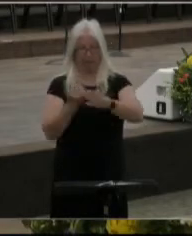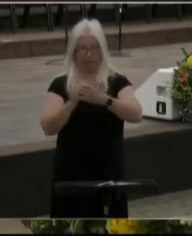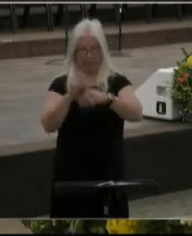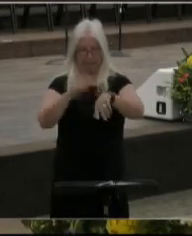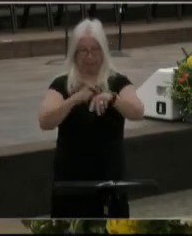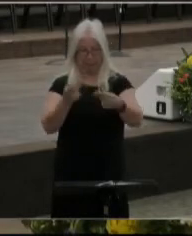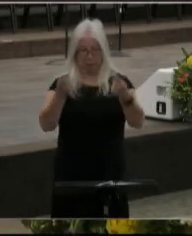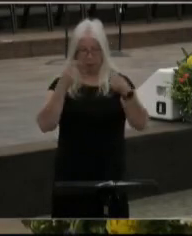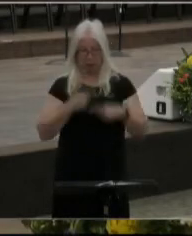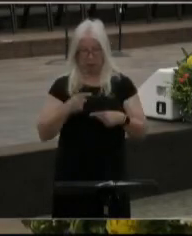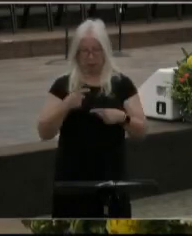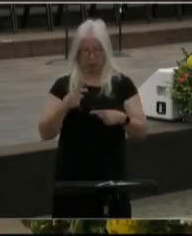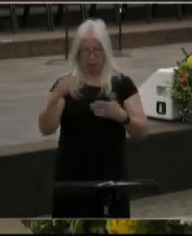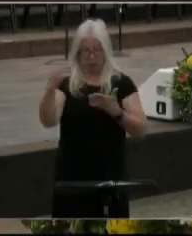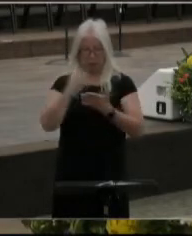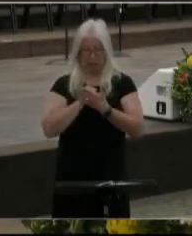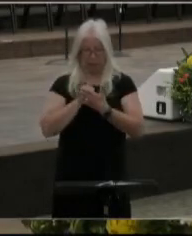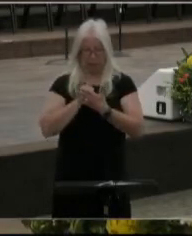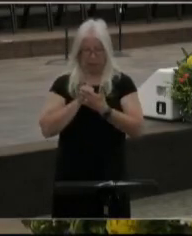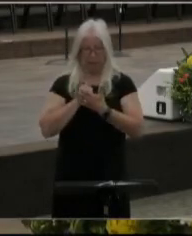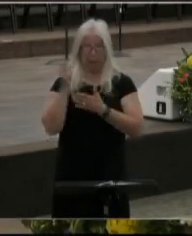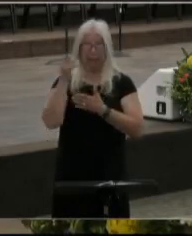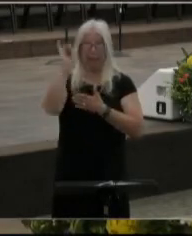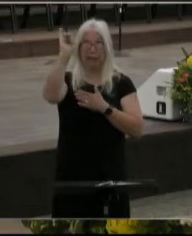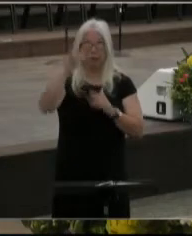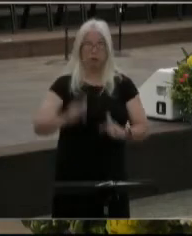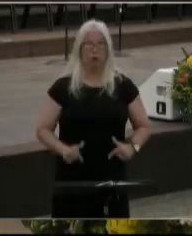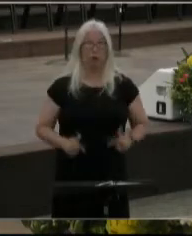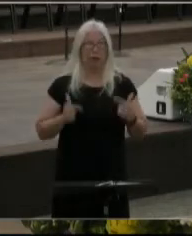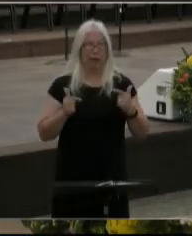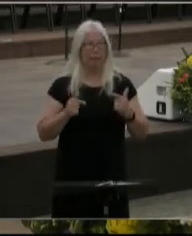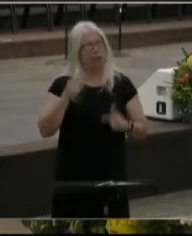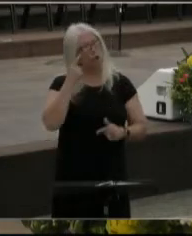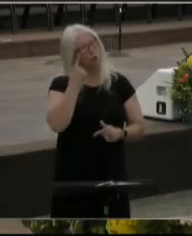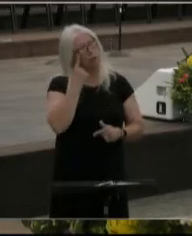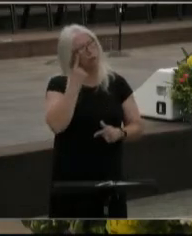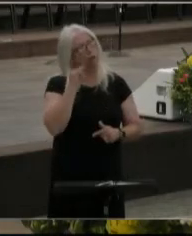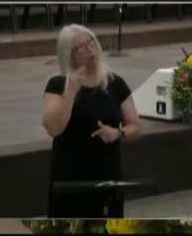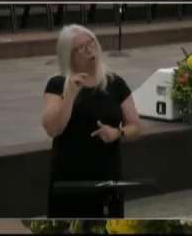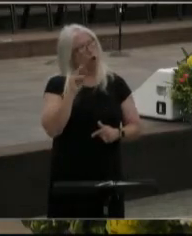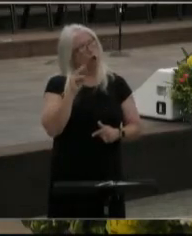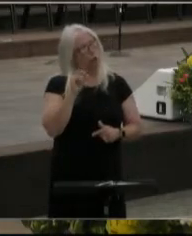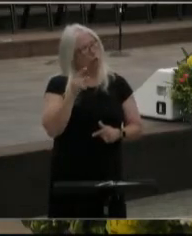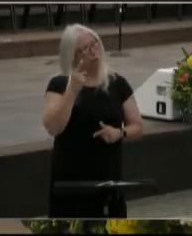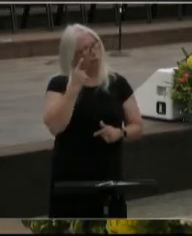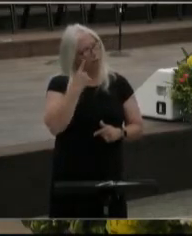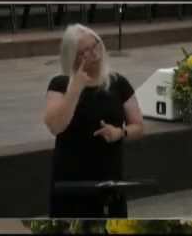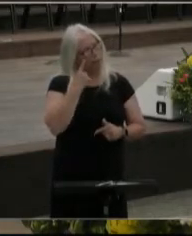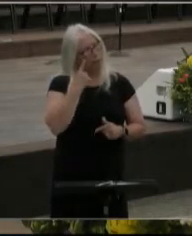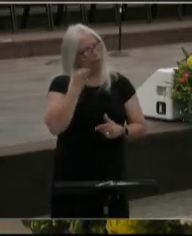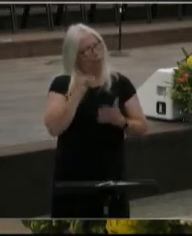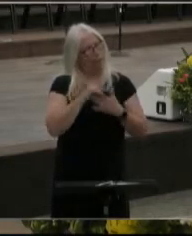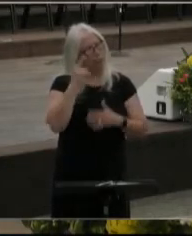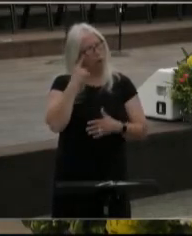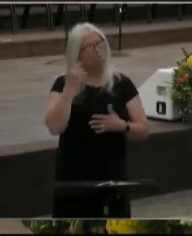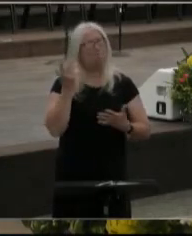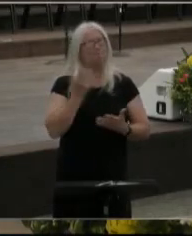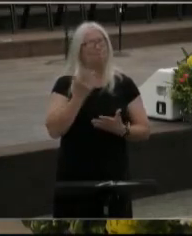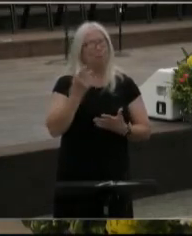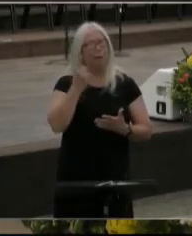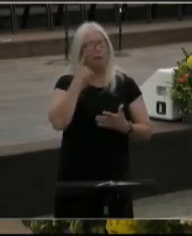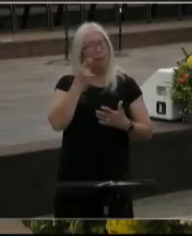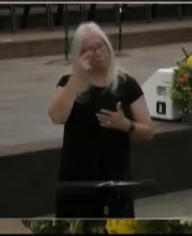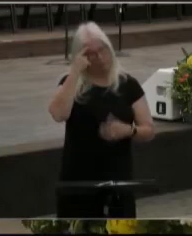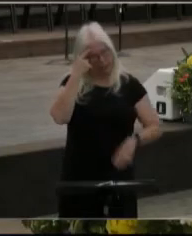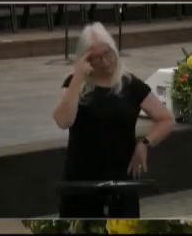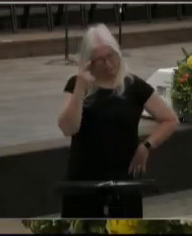time to come that you may attain eternal life. And I started thinking about John Wesley, and I started thinking about that thought, and I'm thinking in